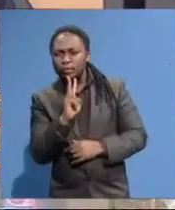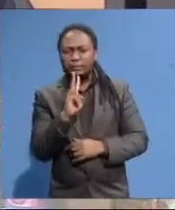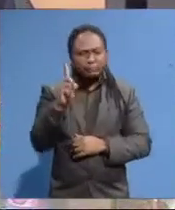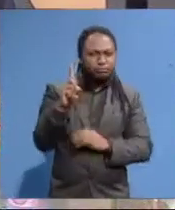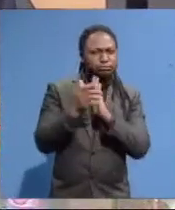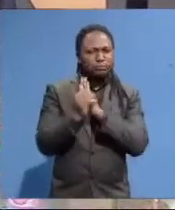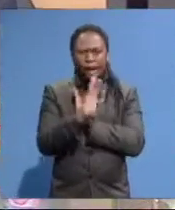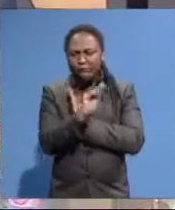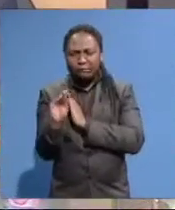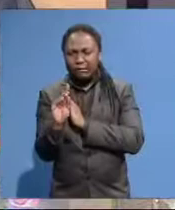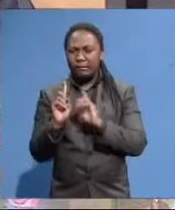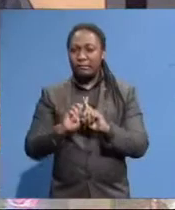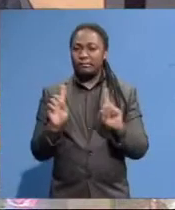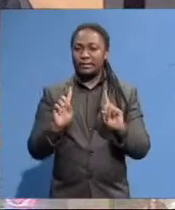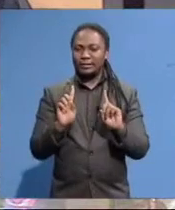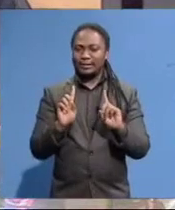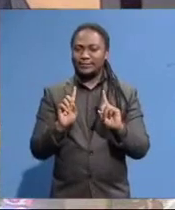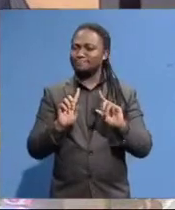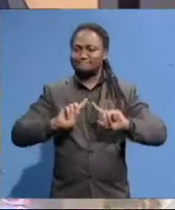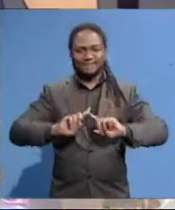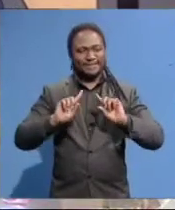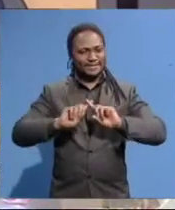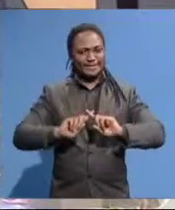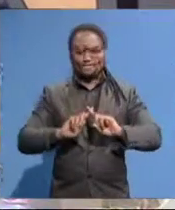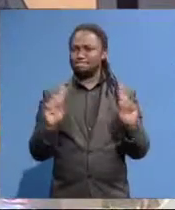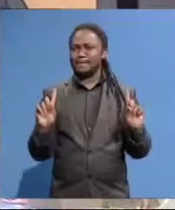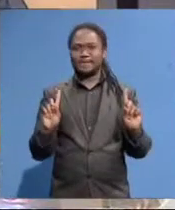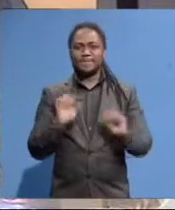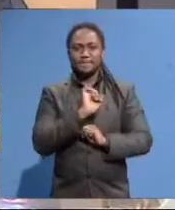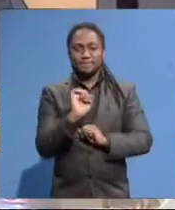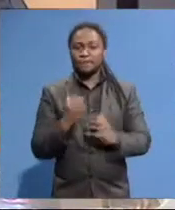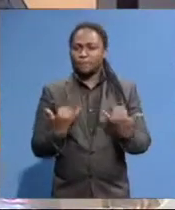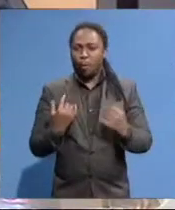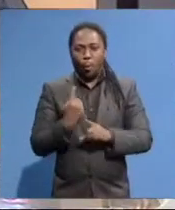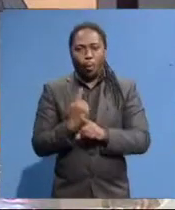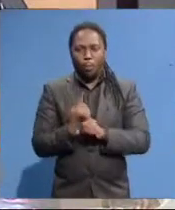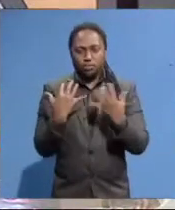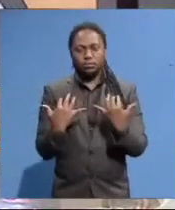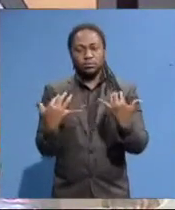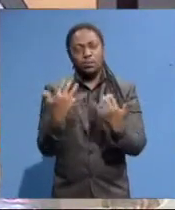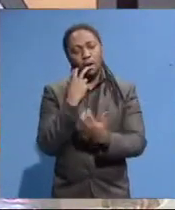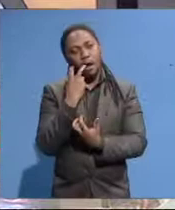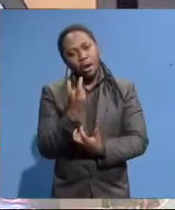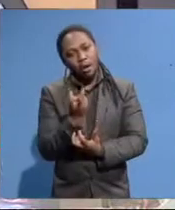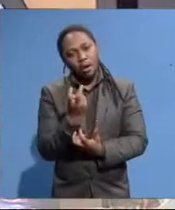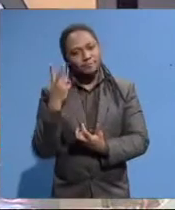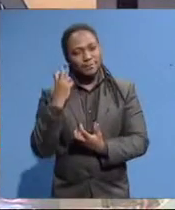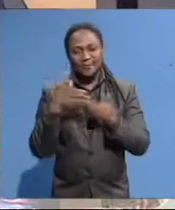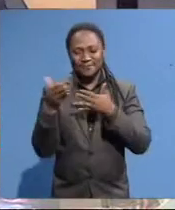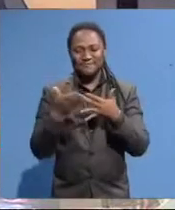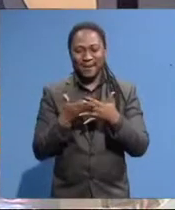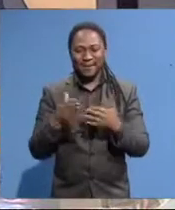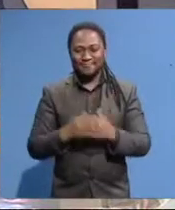used in his speaking, but it was simply that it was Utata speaking. That is why we listened, and that is why we followed. We'll be back after